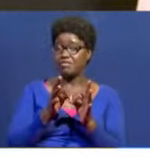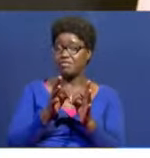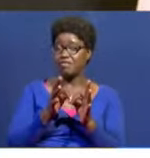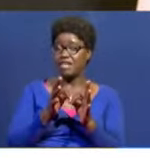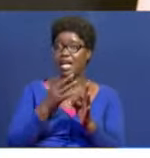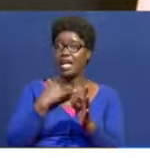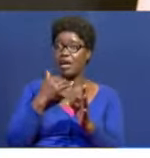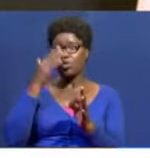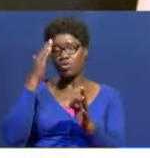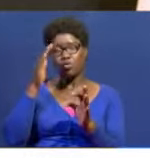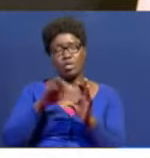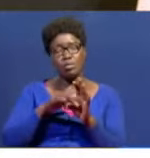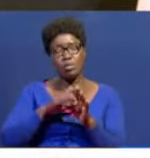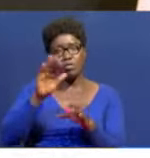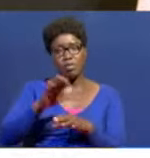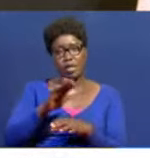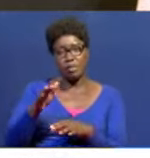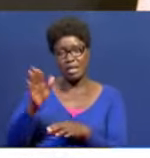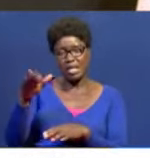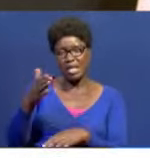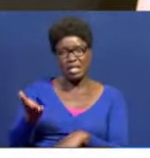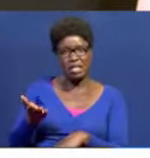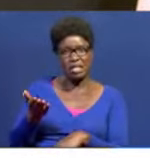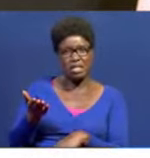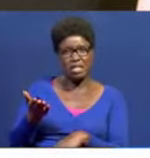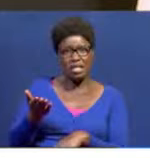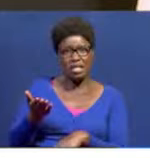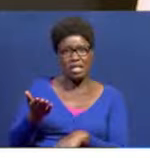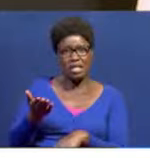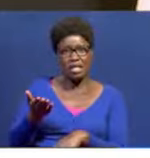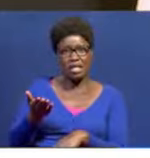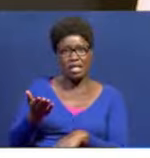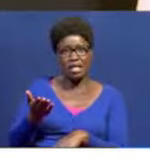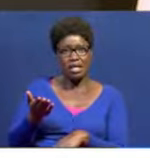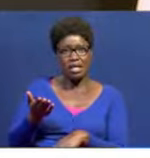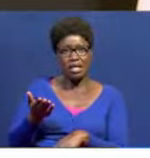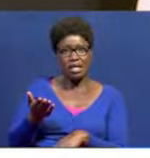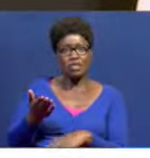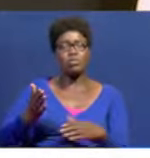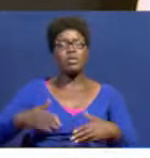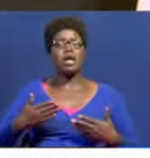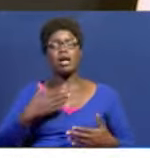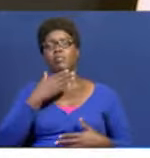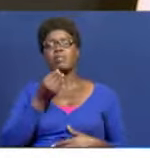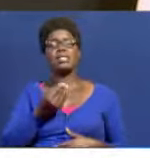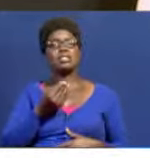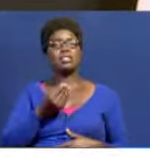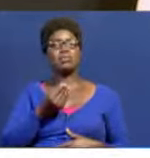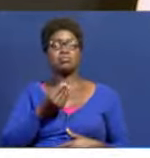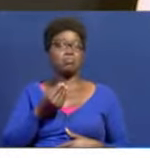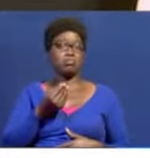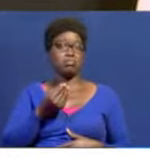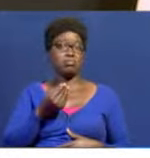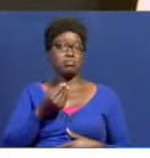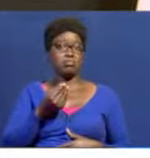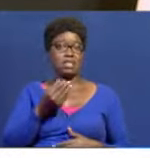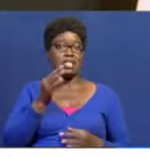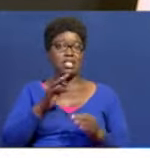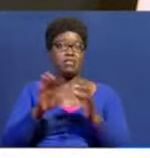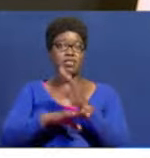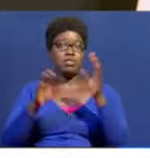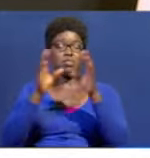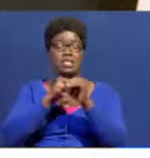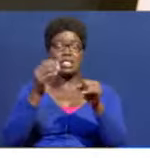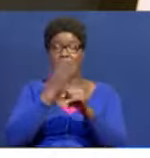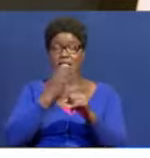I would like to know the member of parliament for that area, how he voted this motion. He should be a very happy man. If Deputy